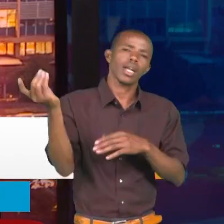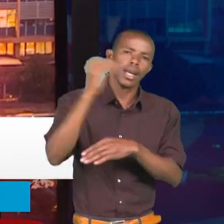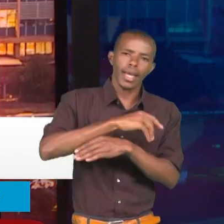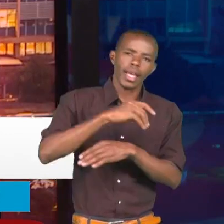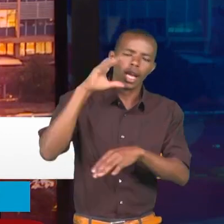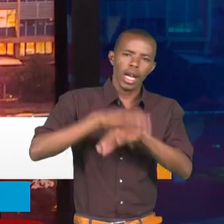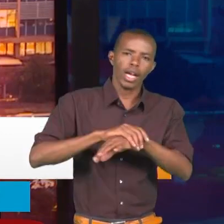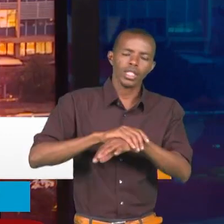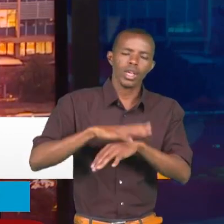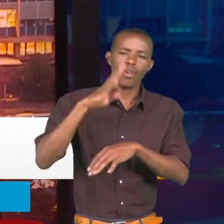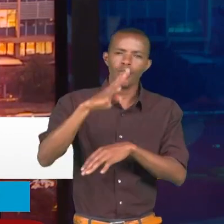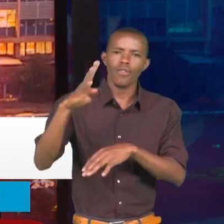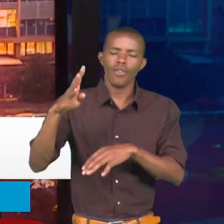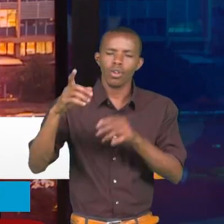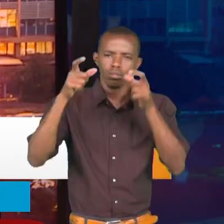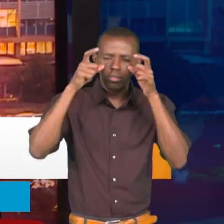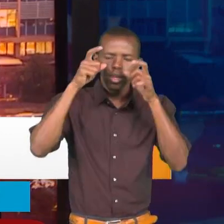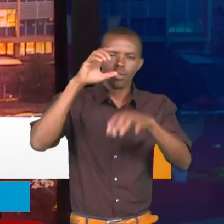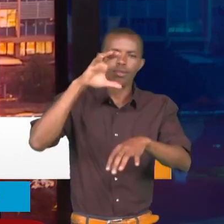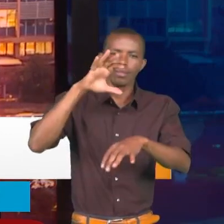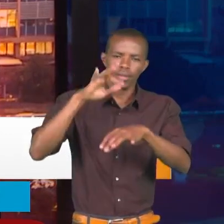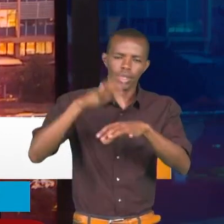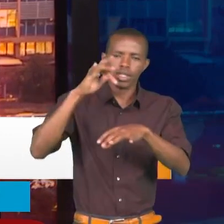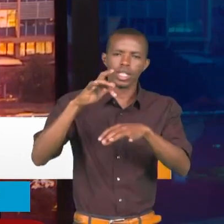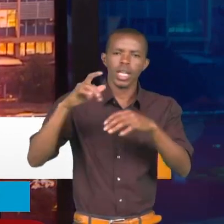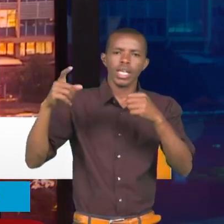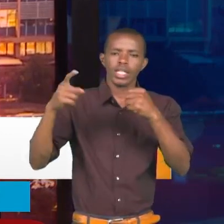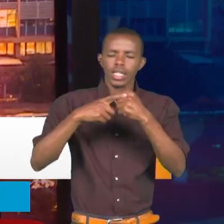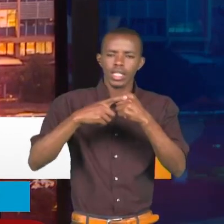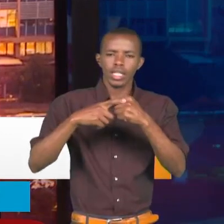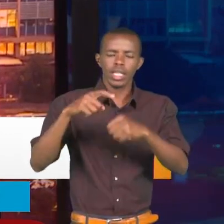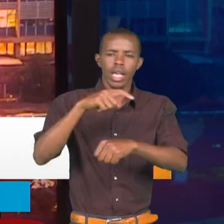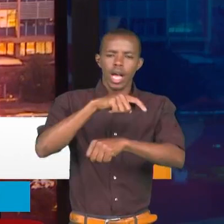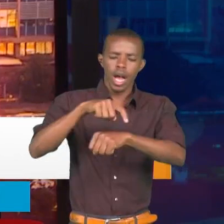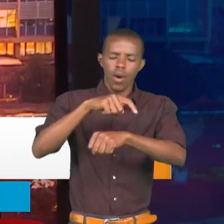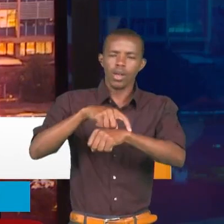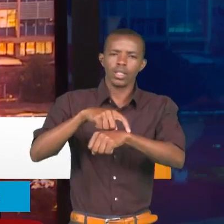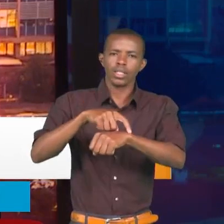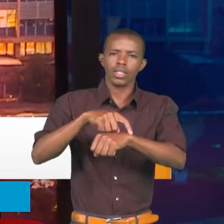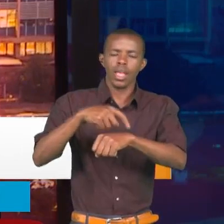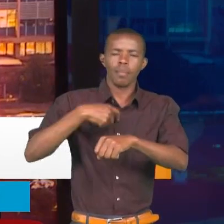around 144 new HIV infections. Wow. That's around six in every hour. Okay. So I think